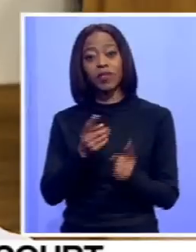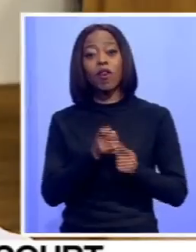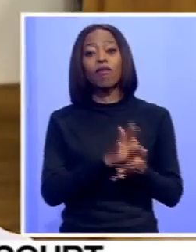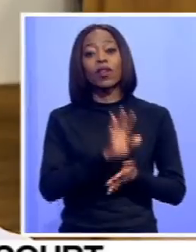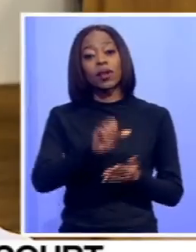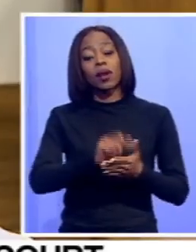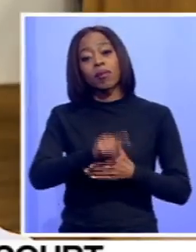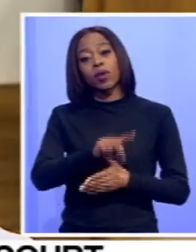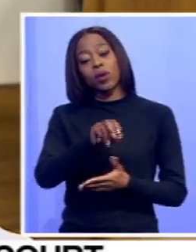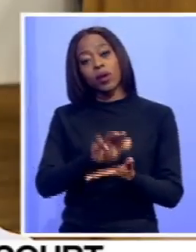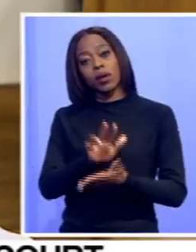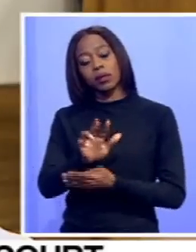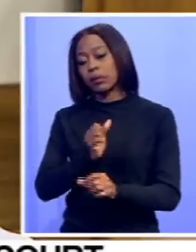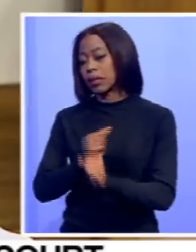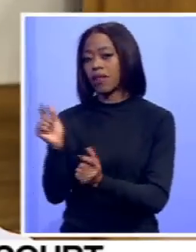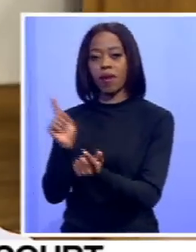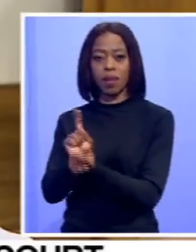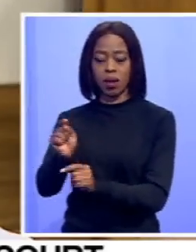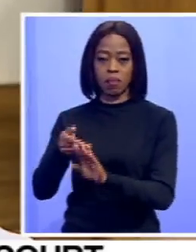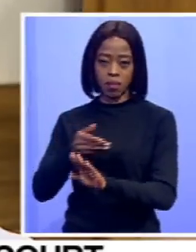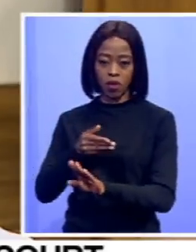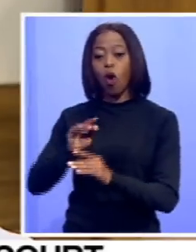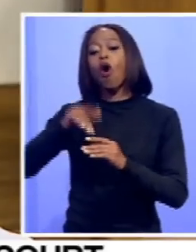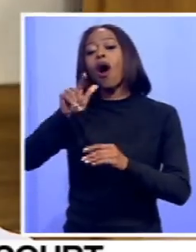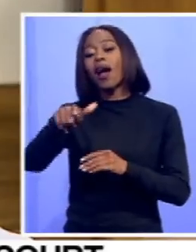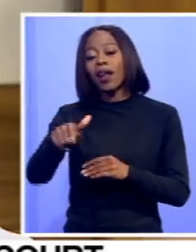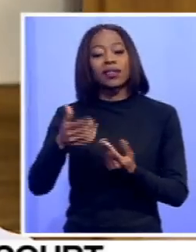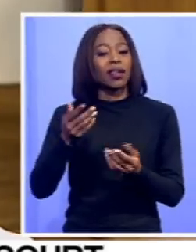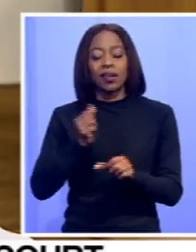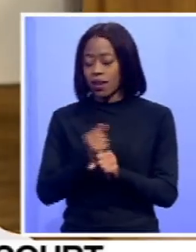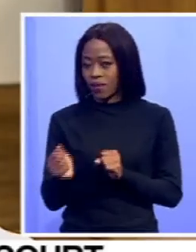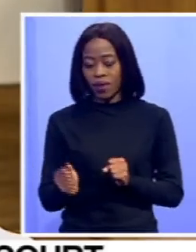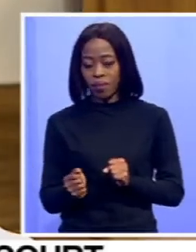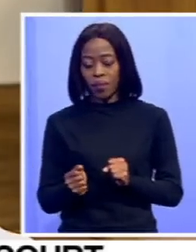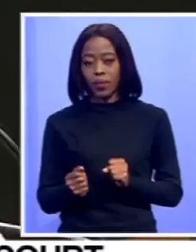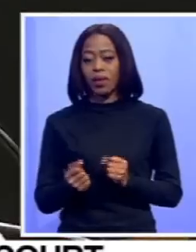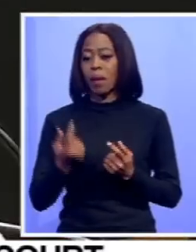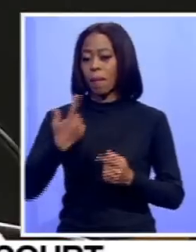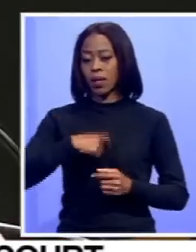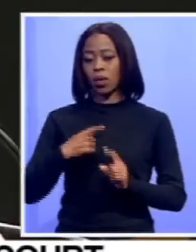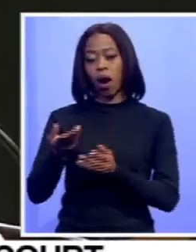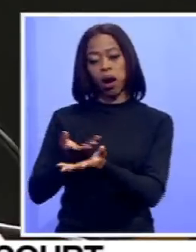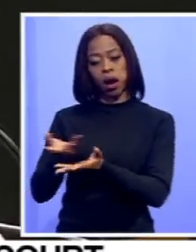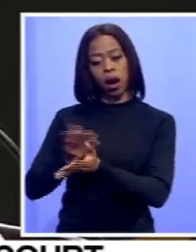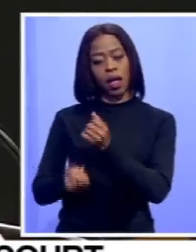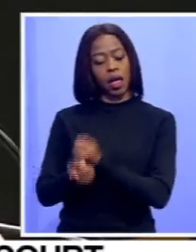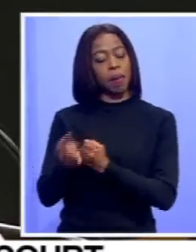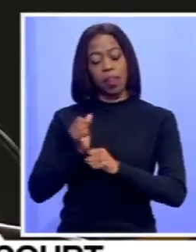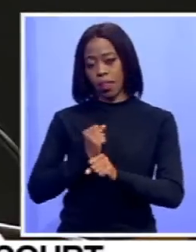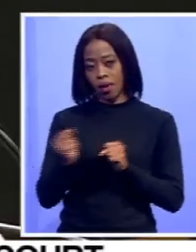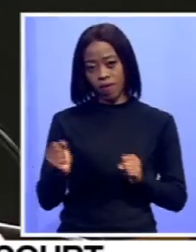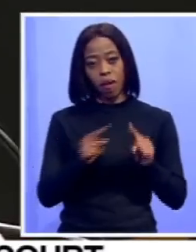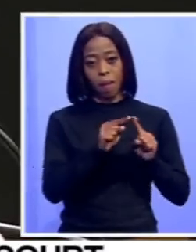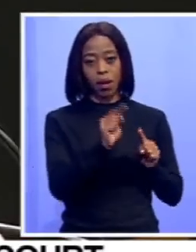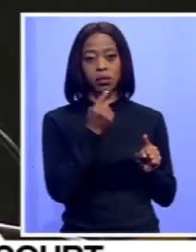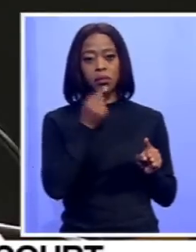April 2018, he had not seen Colonel Venter again. Sub 4, there had been no personal interaction between Colonel Venter and him, yet he claimed